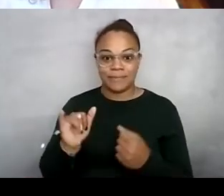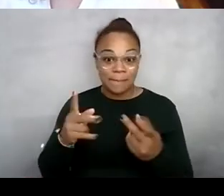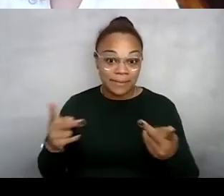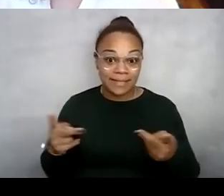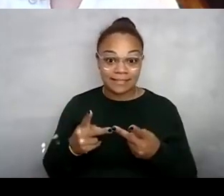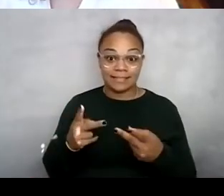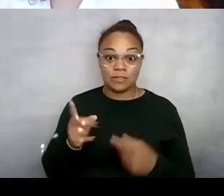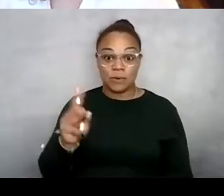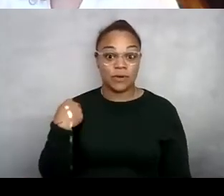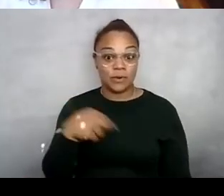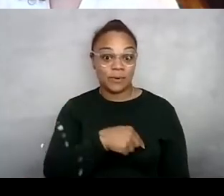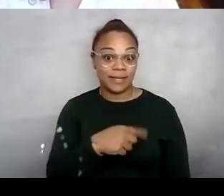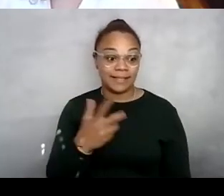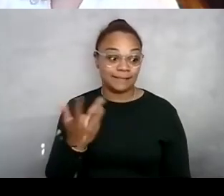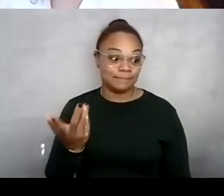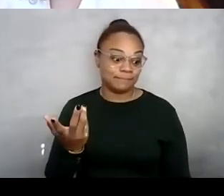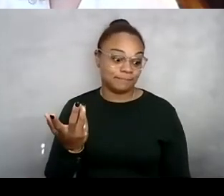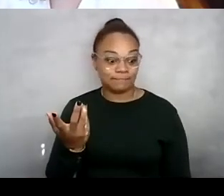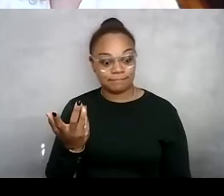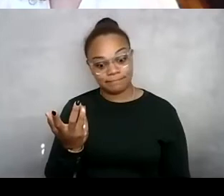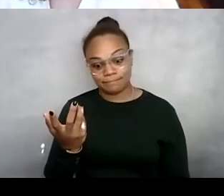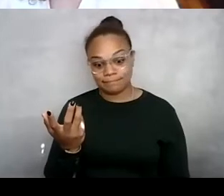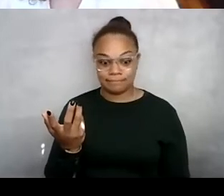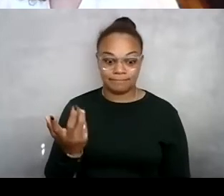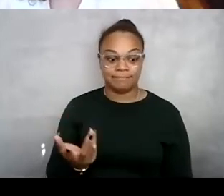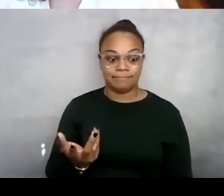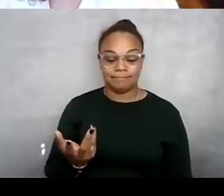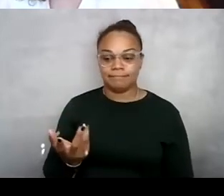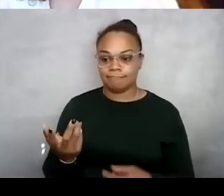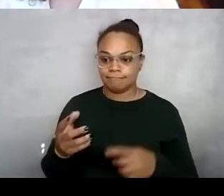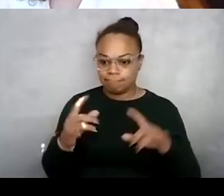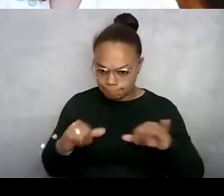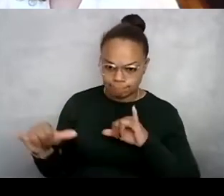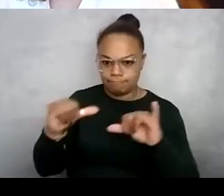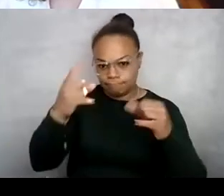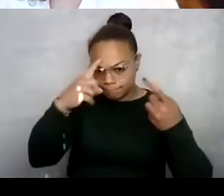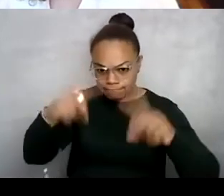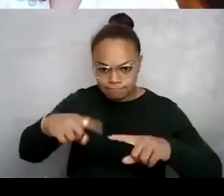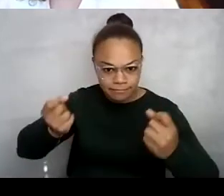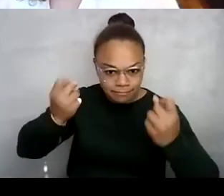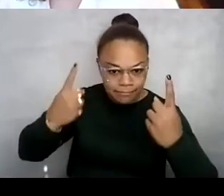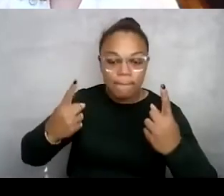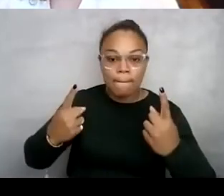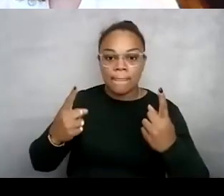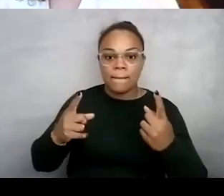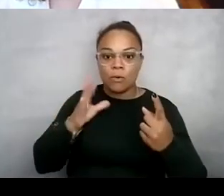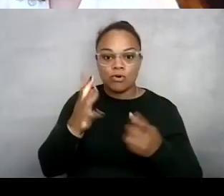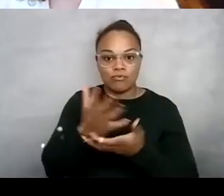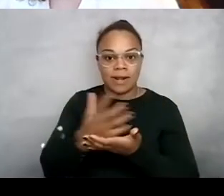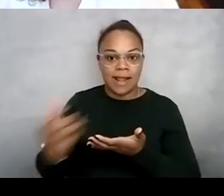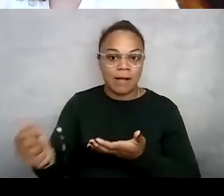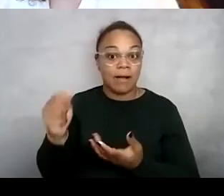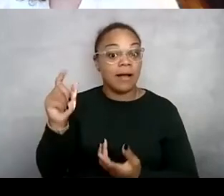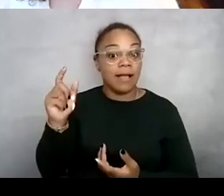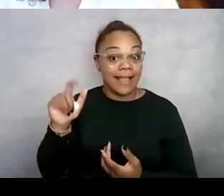square where we get to come to common understandings are shrinking unless we compel them through